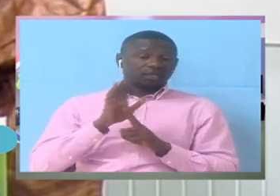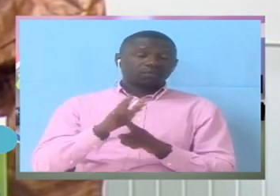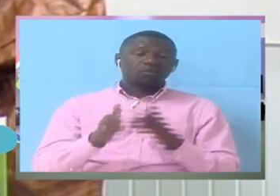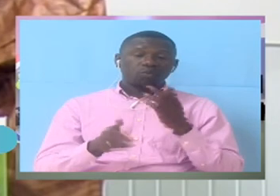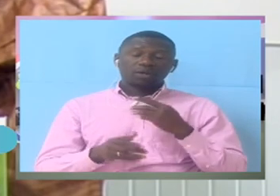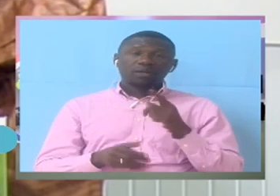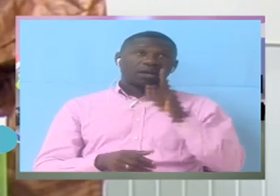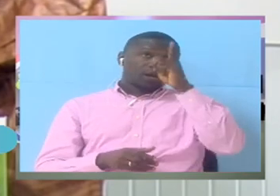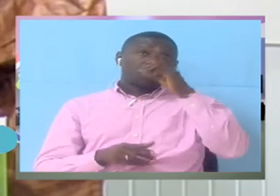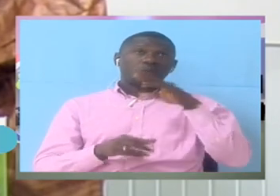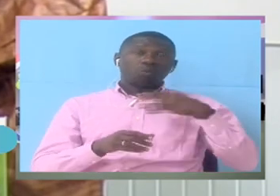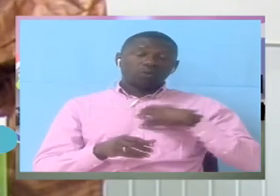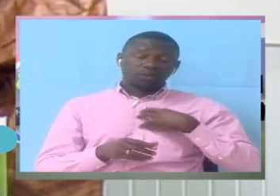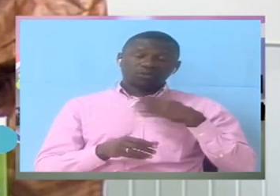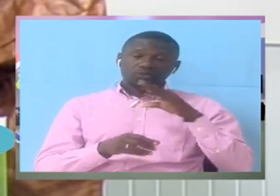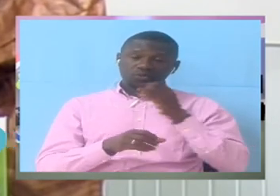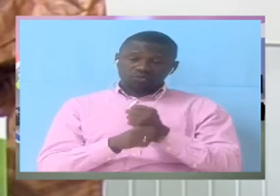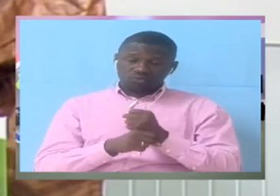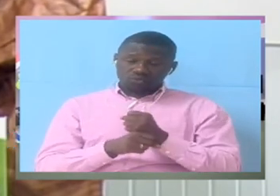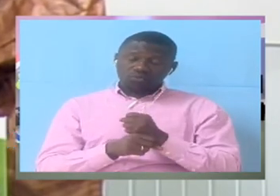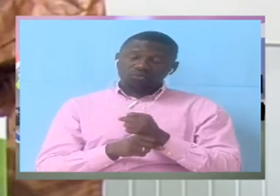Well, when Allah wants to do something, it happens.